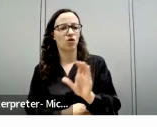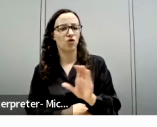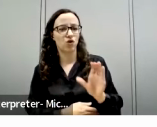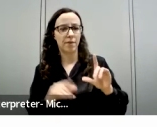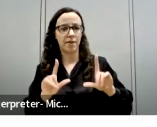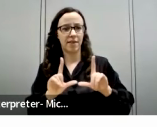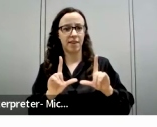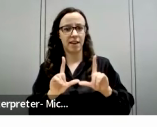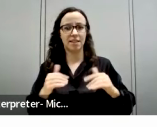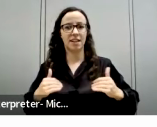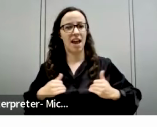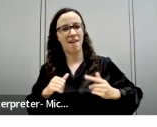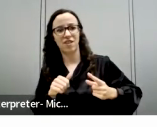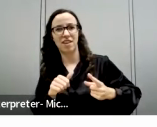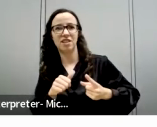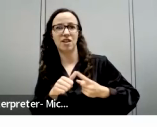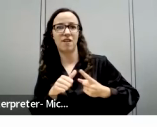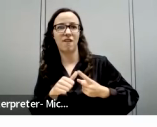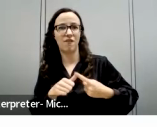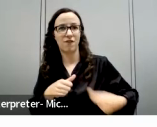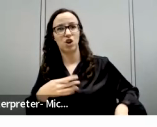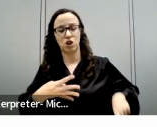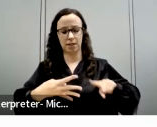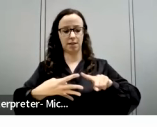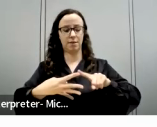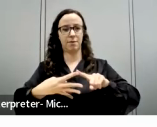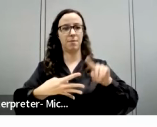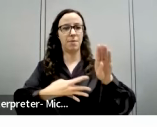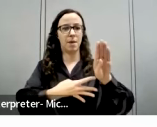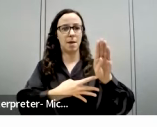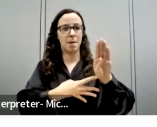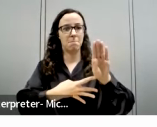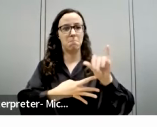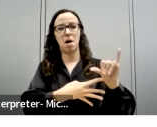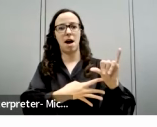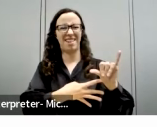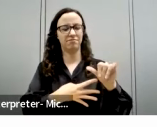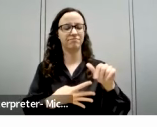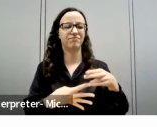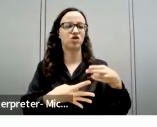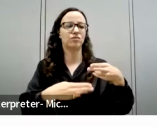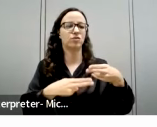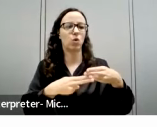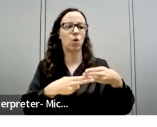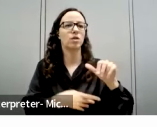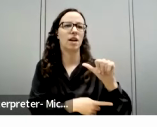first element, this by element, and this is called the attribution element. There aren't any Creative